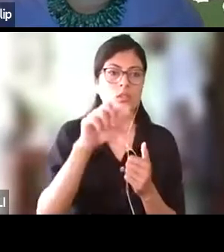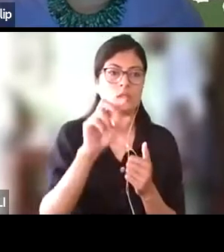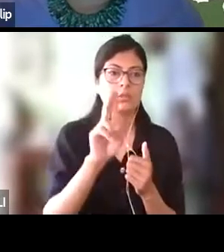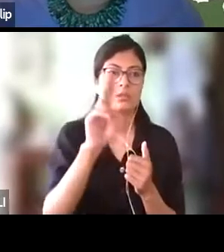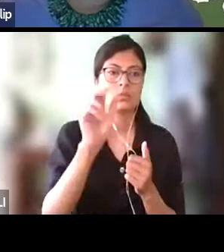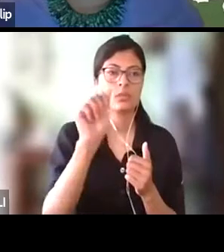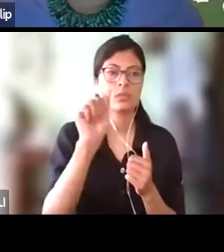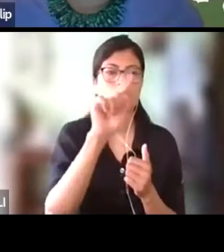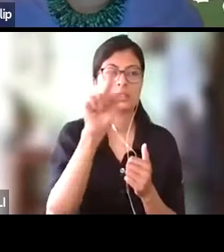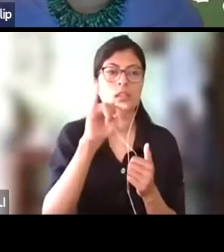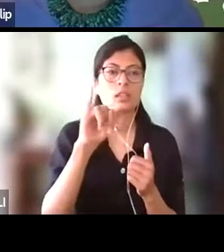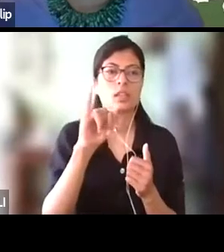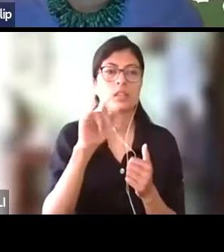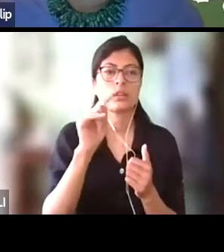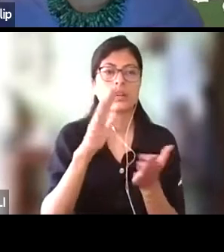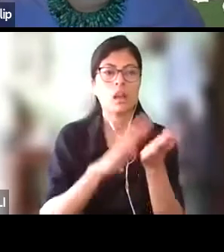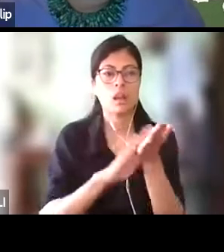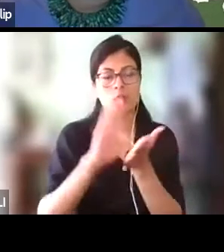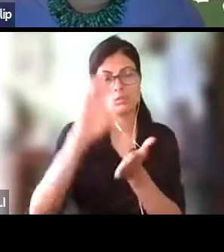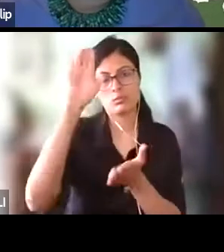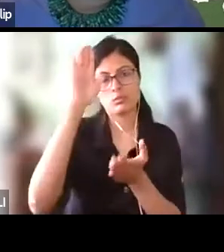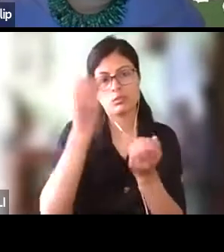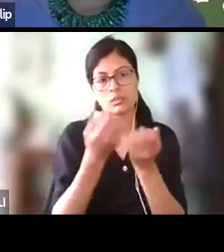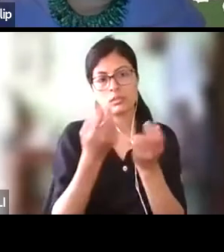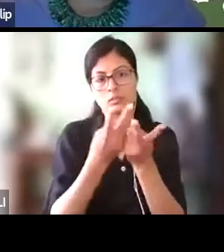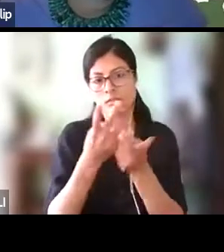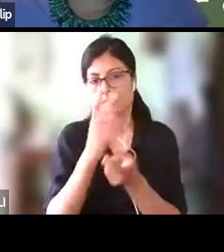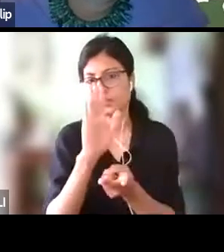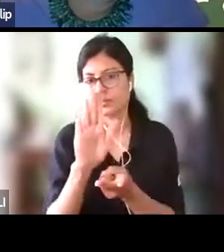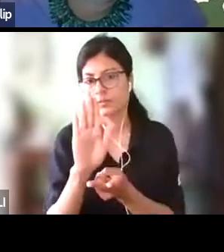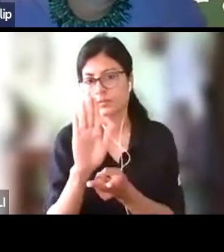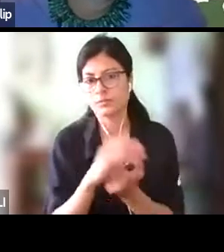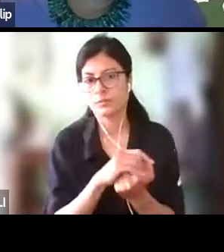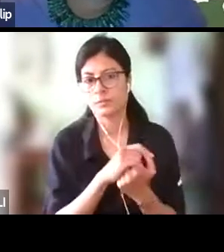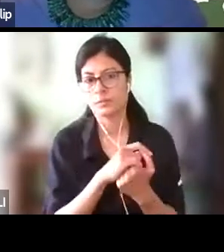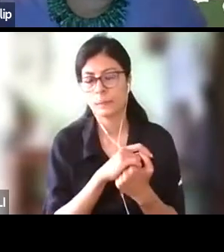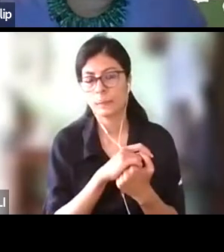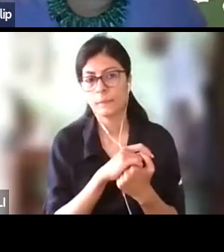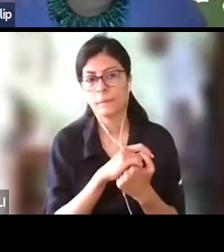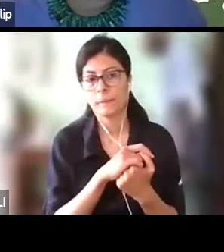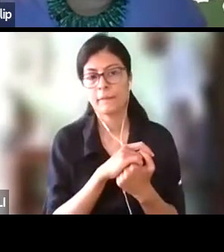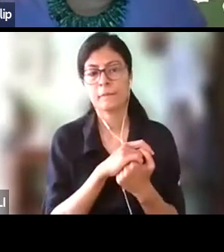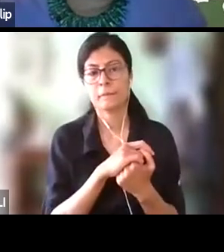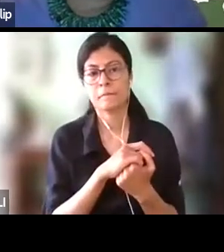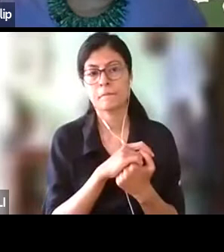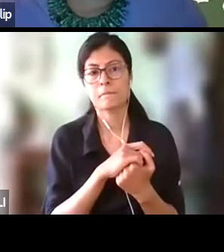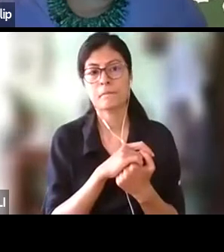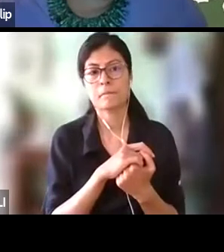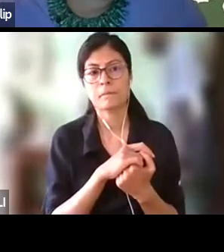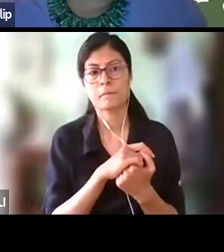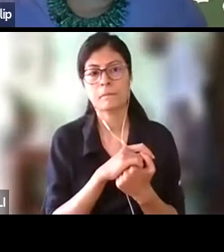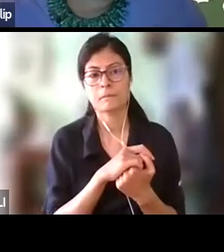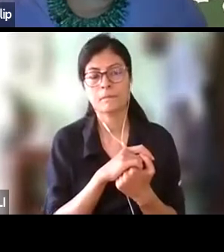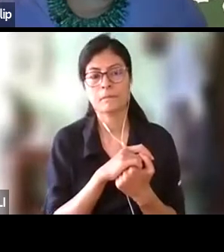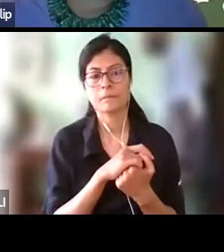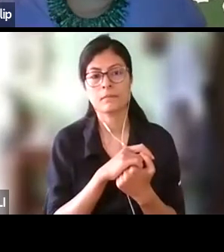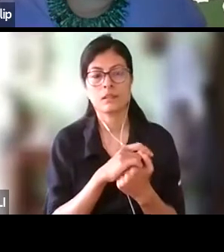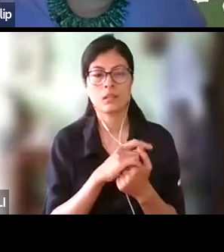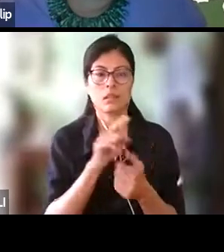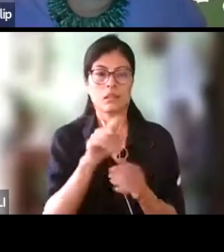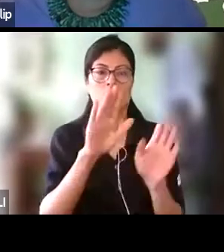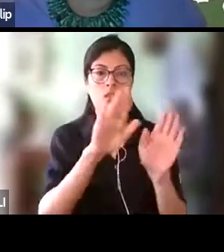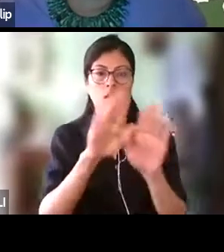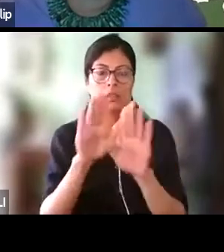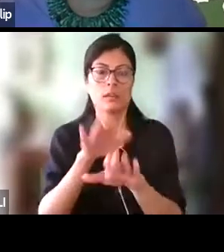to see. Yeah, thank you so much for giving the opportunity. Actually, we